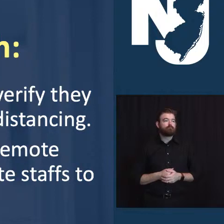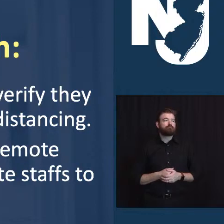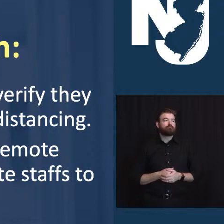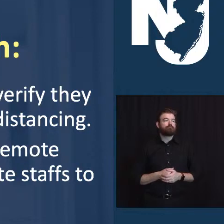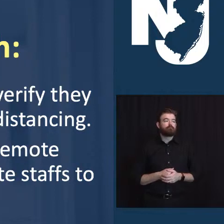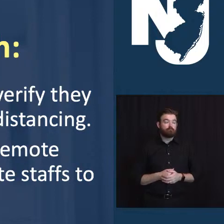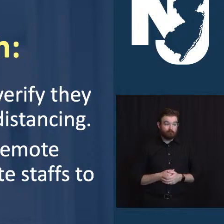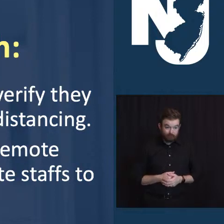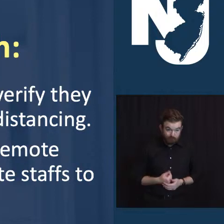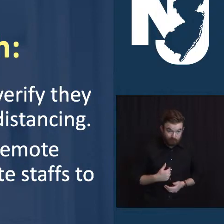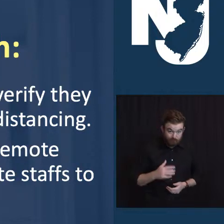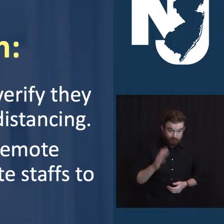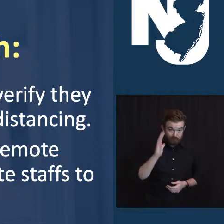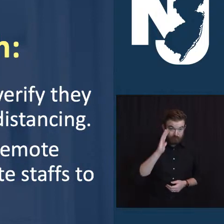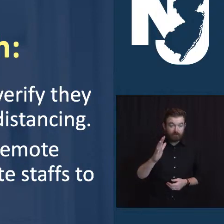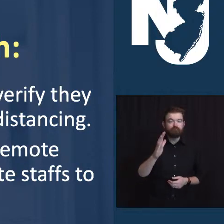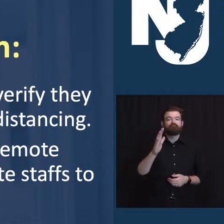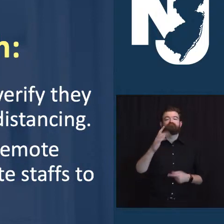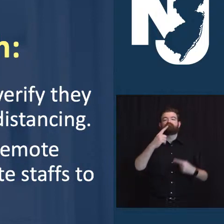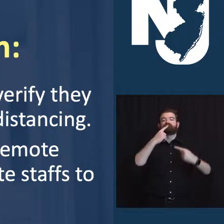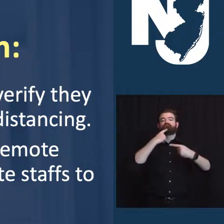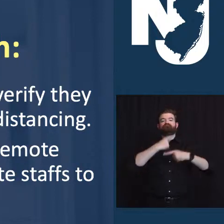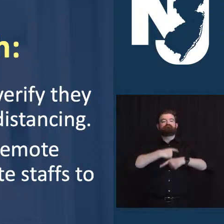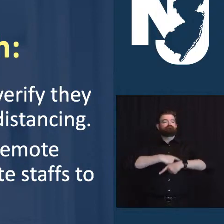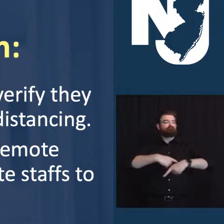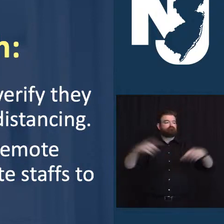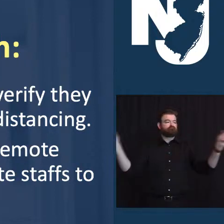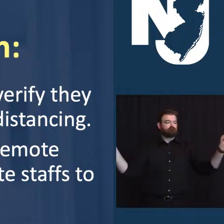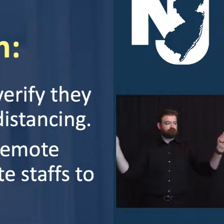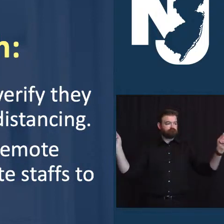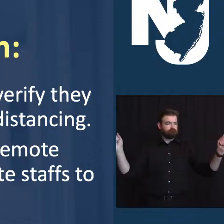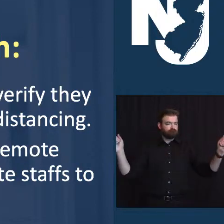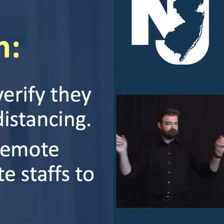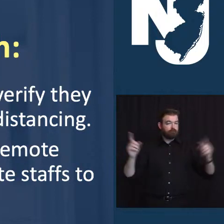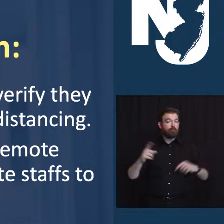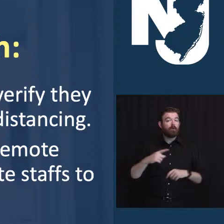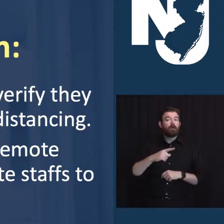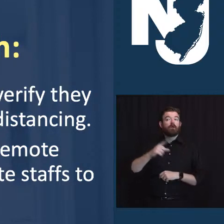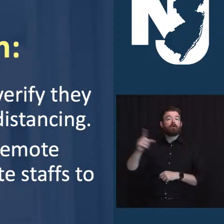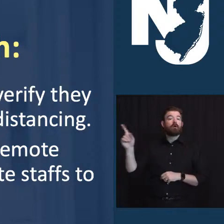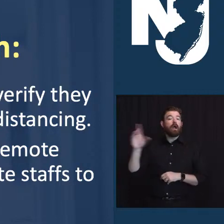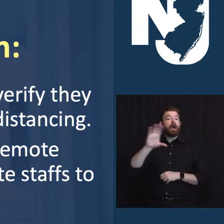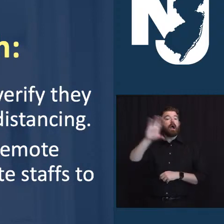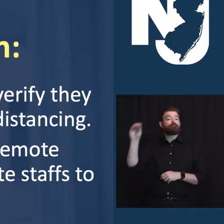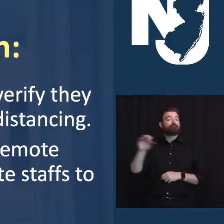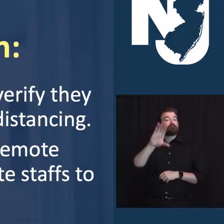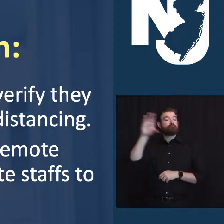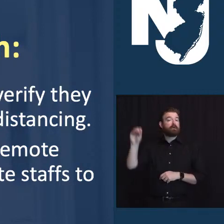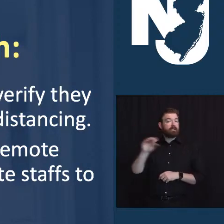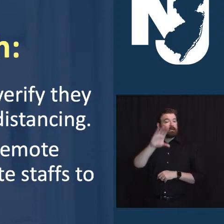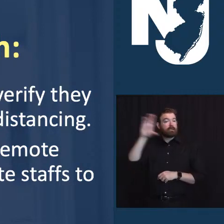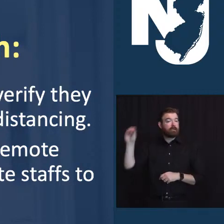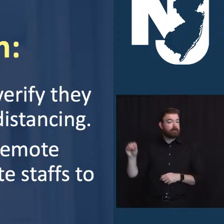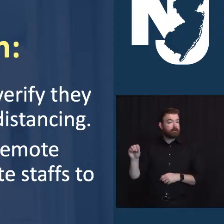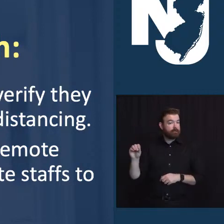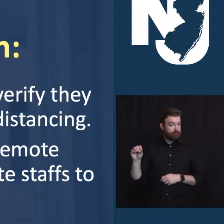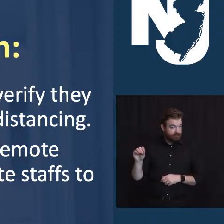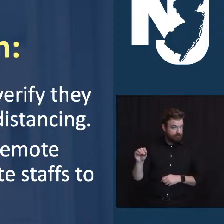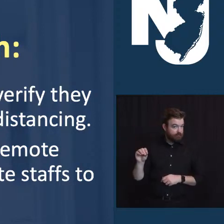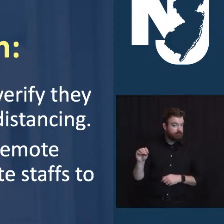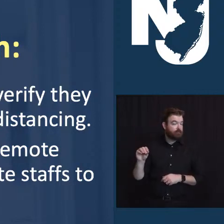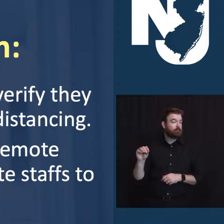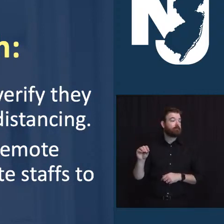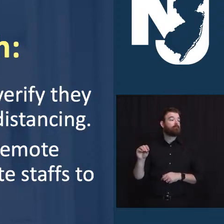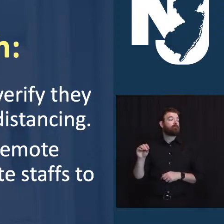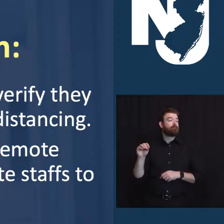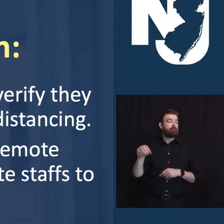additional guidance and flexibility to employers, and especially those in office settings, as they look to